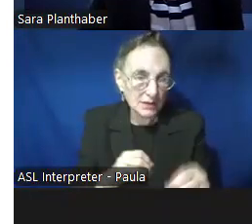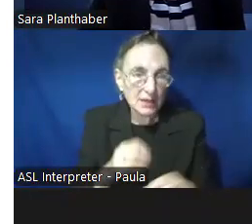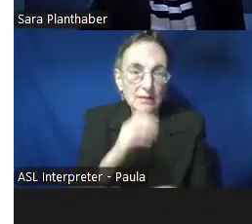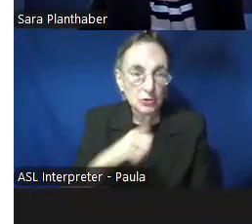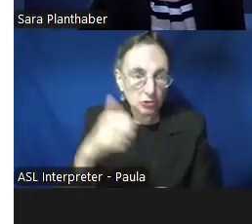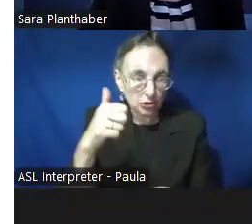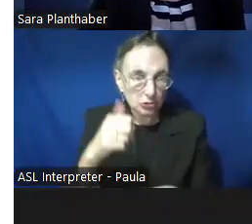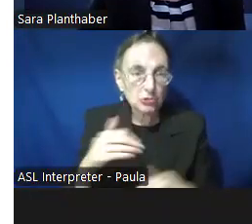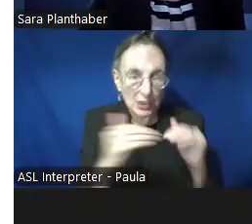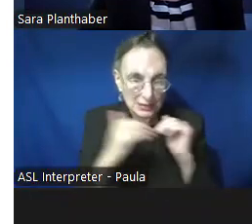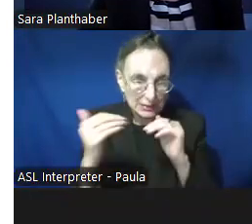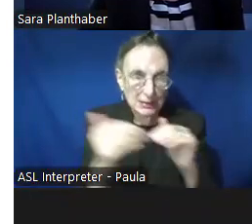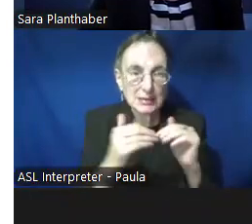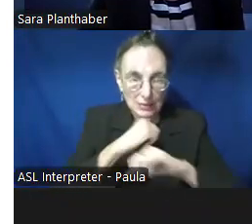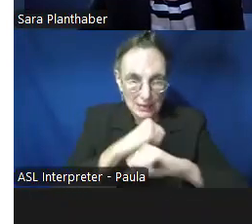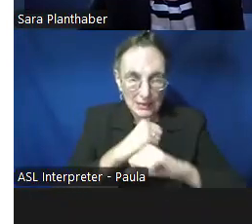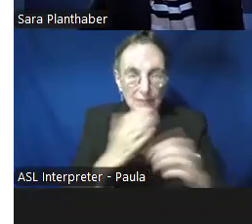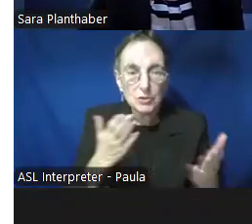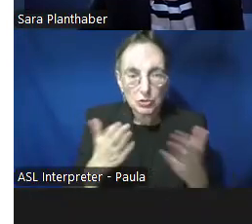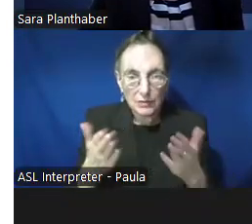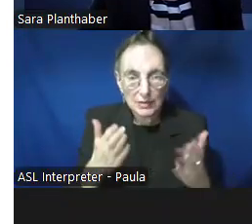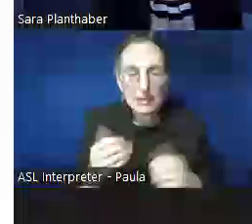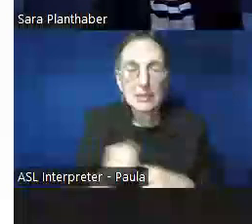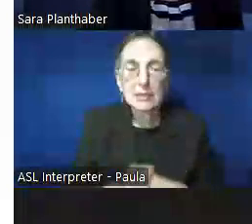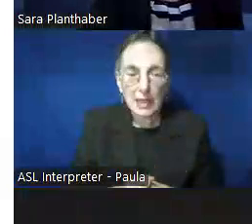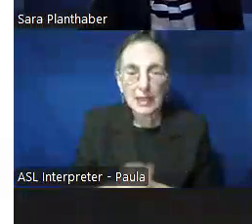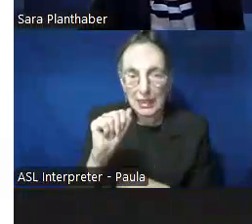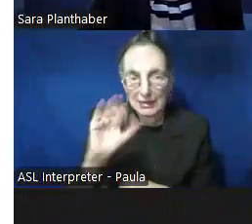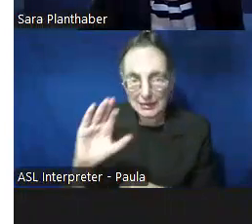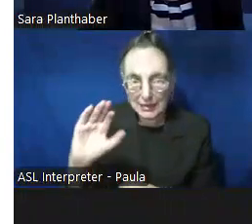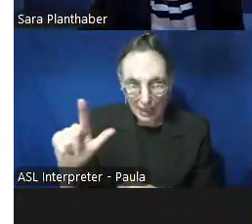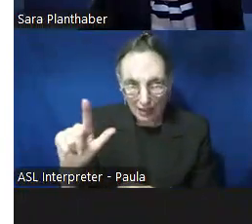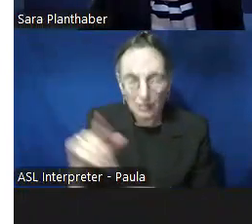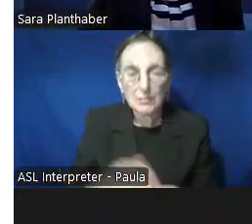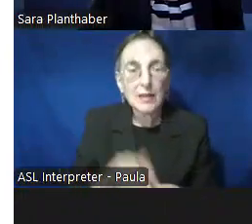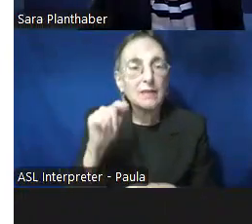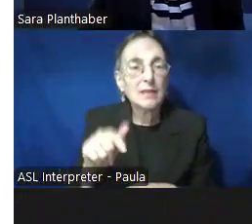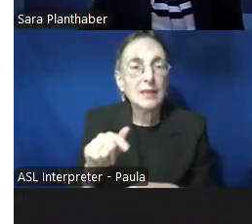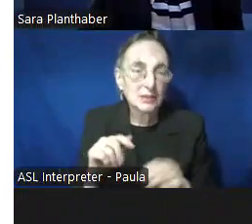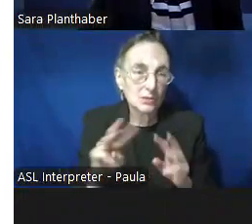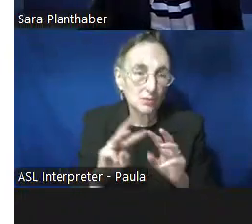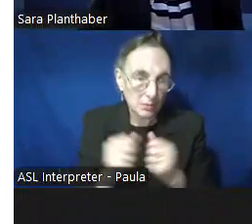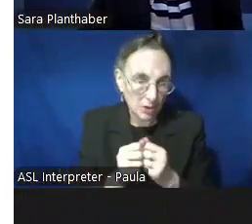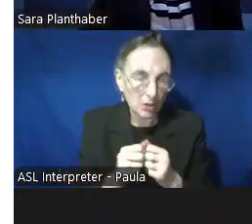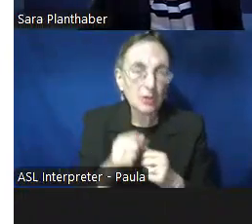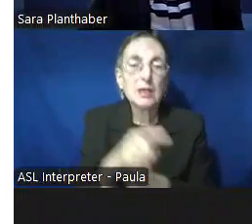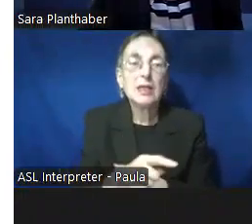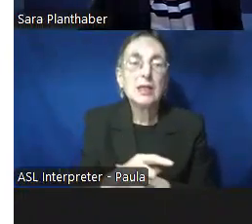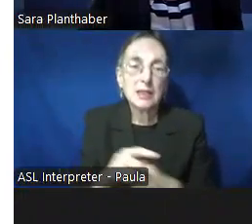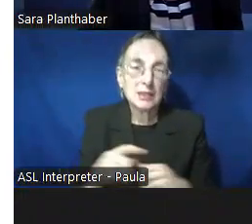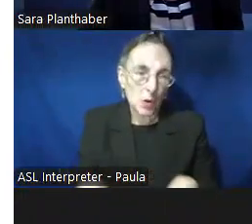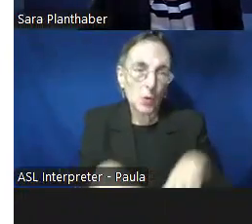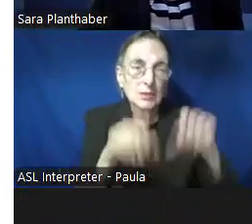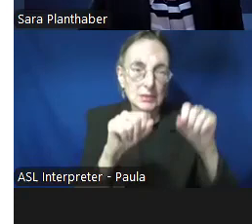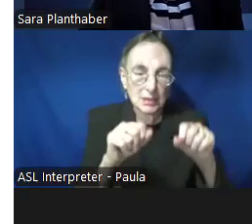Services at the Administration for Community Living, or ACL. This webinar is being hosted jointly between my office